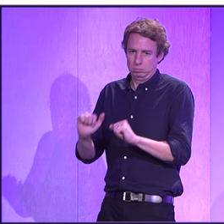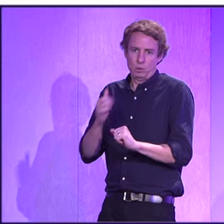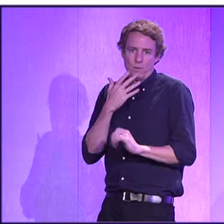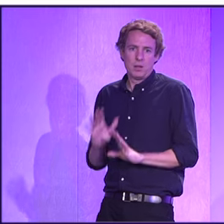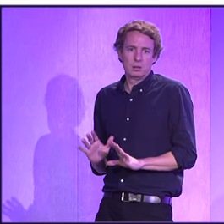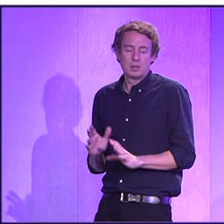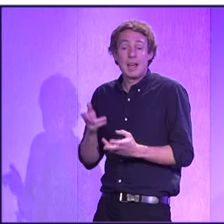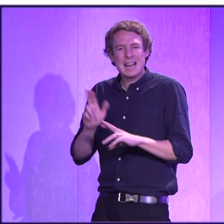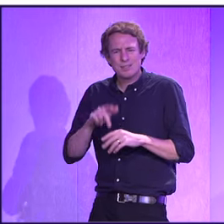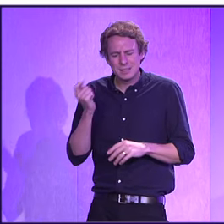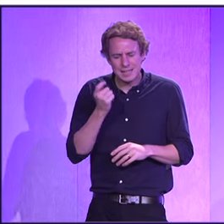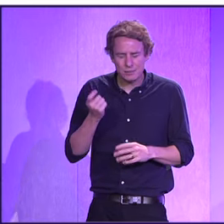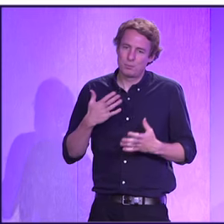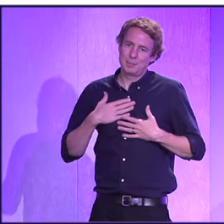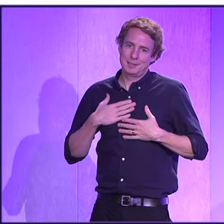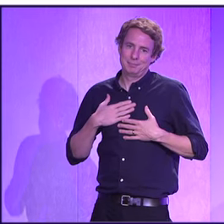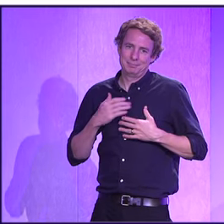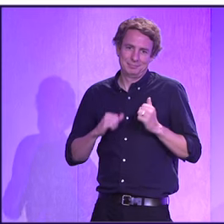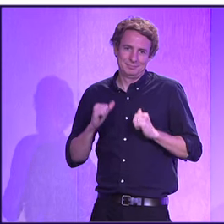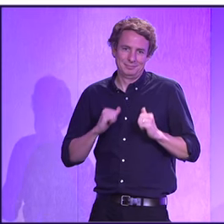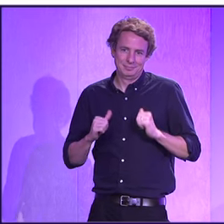If it's successful, you're a great leader, right?